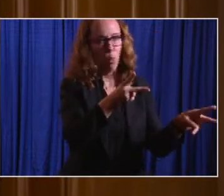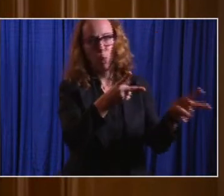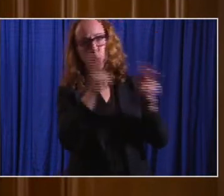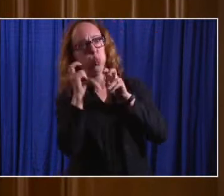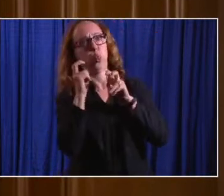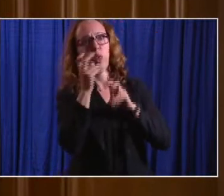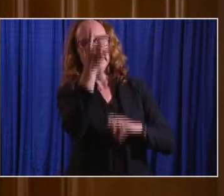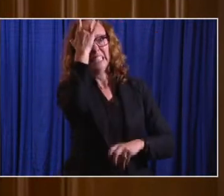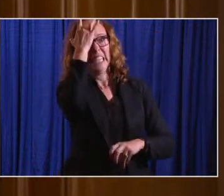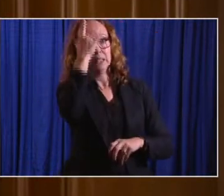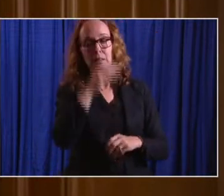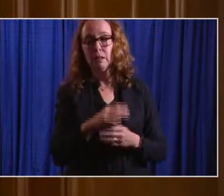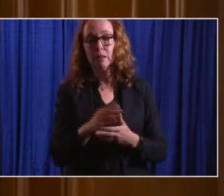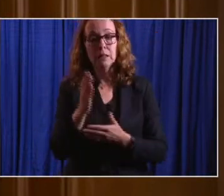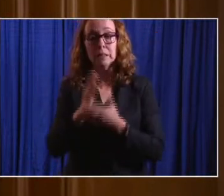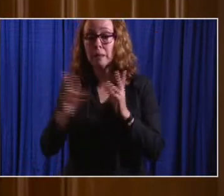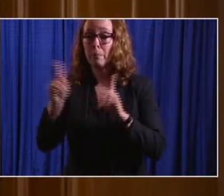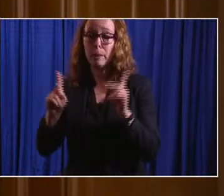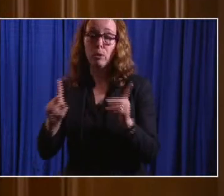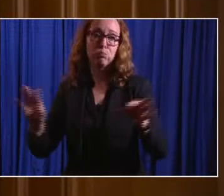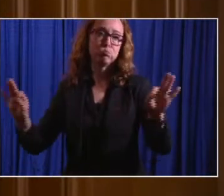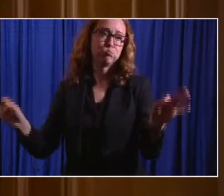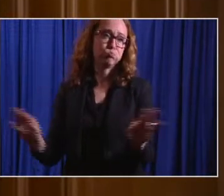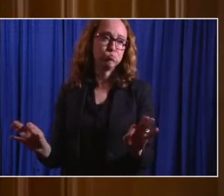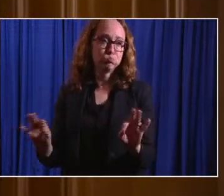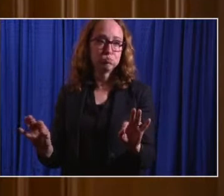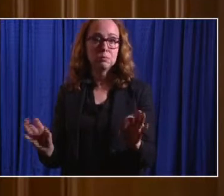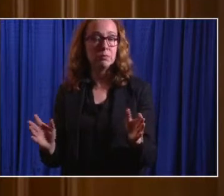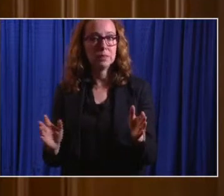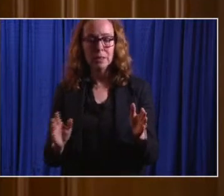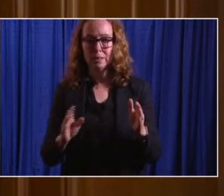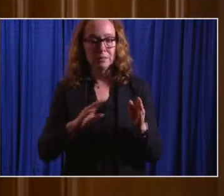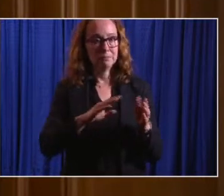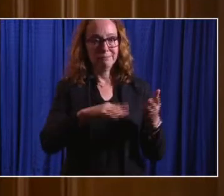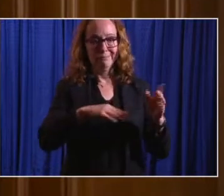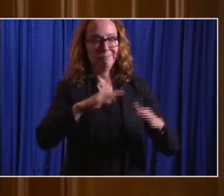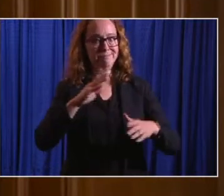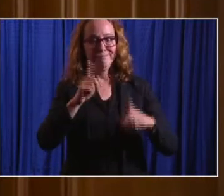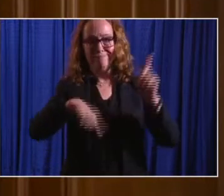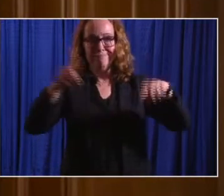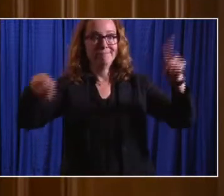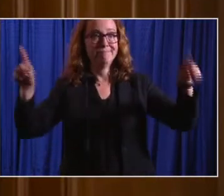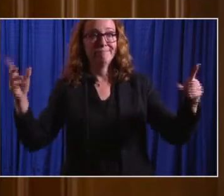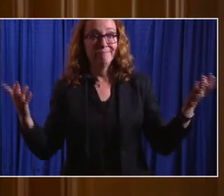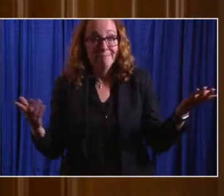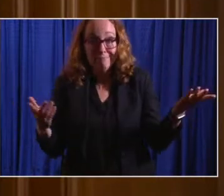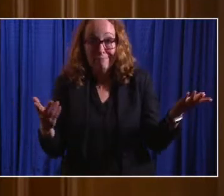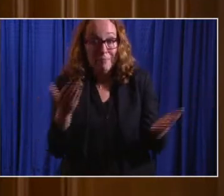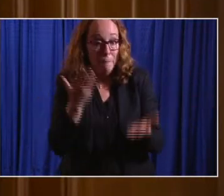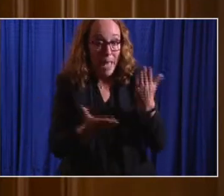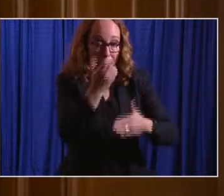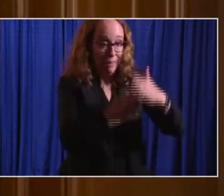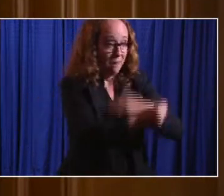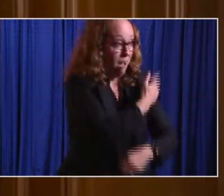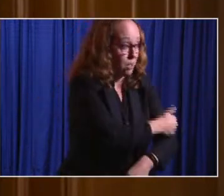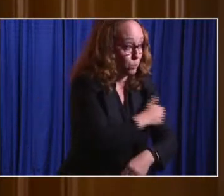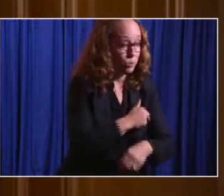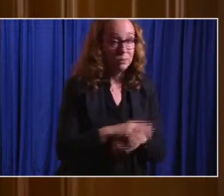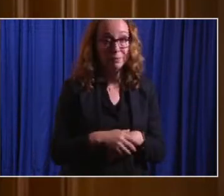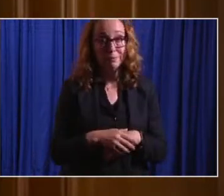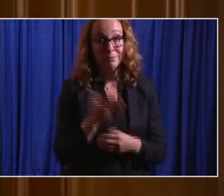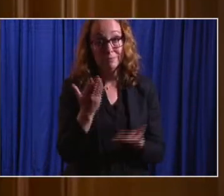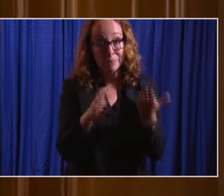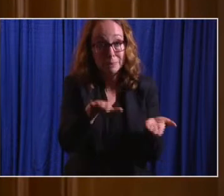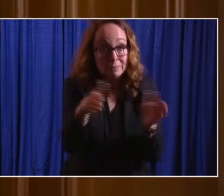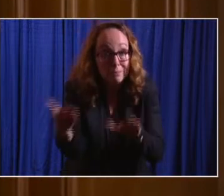go get a test and find out, hey, is this virus, how much is it going to hurt me? Is it going to put me in the hospital? Is it going to potentially kill me? Or is it just going to be